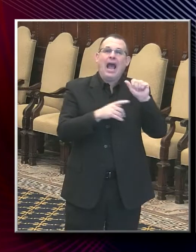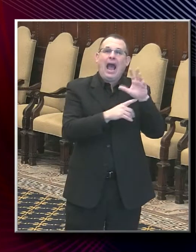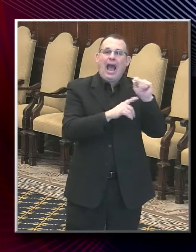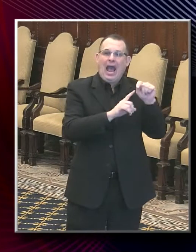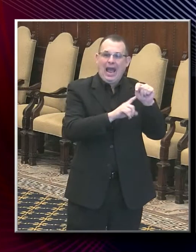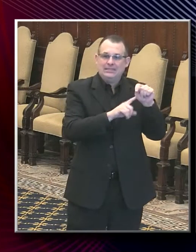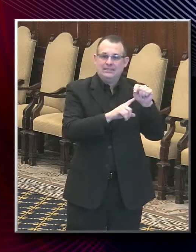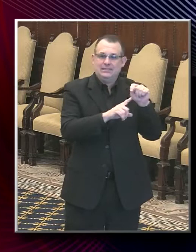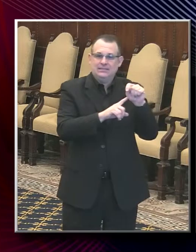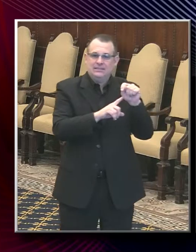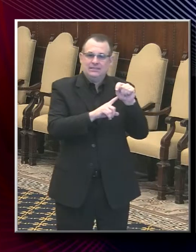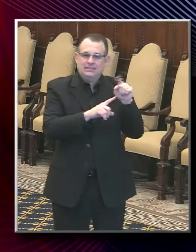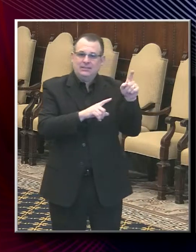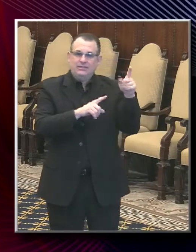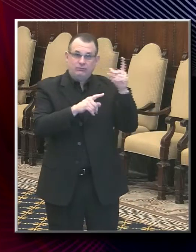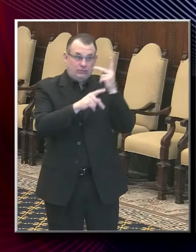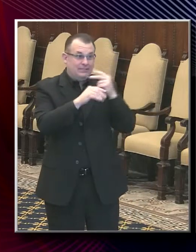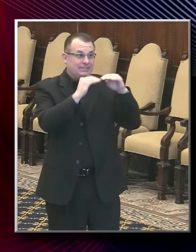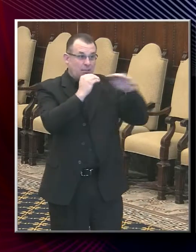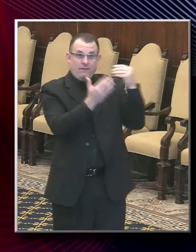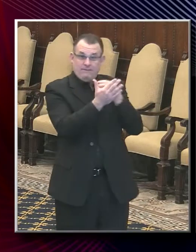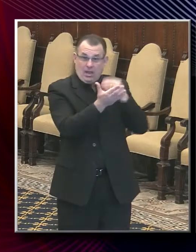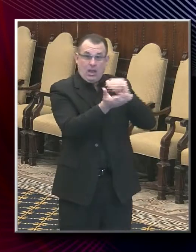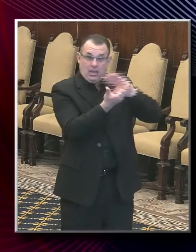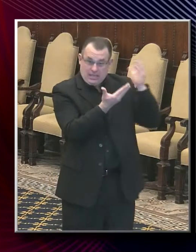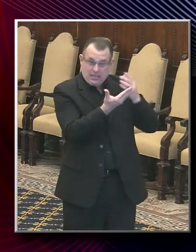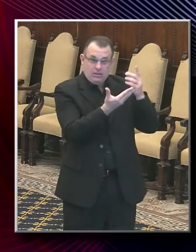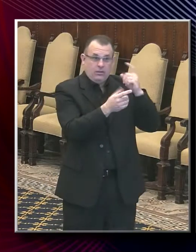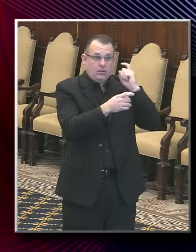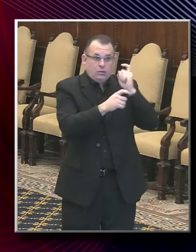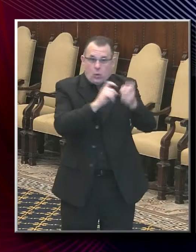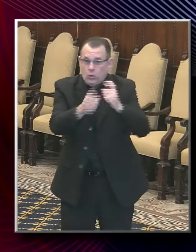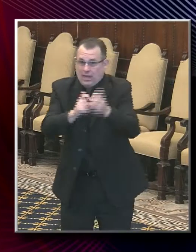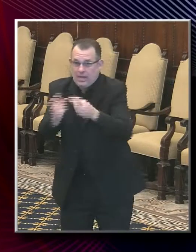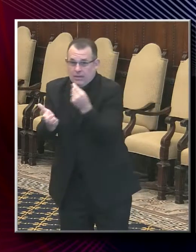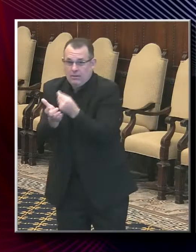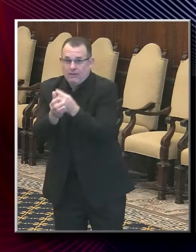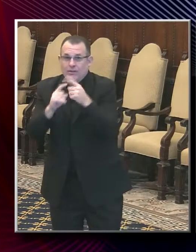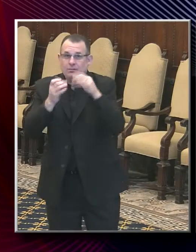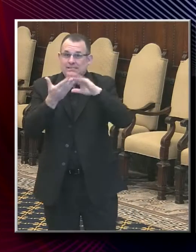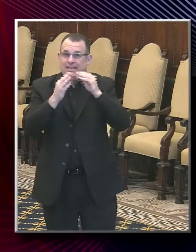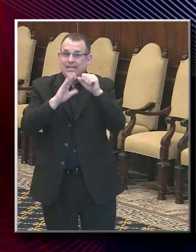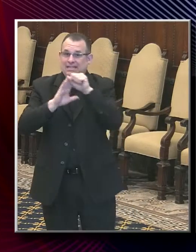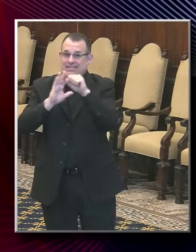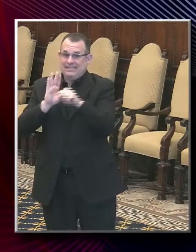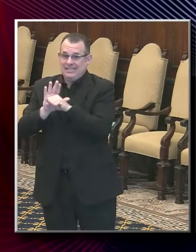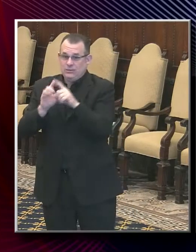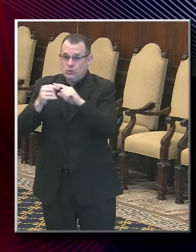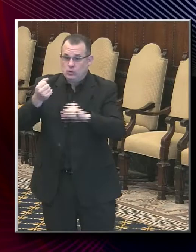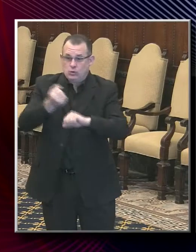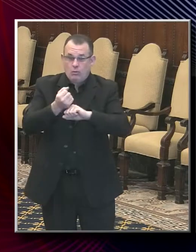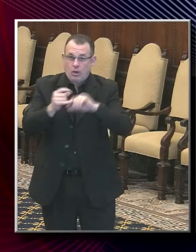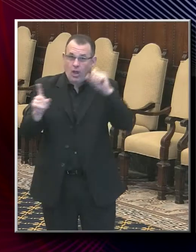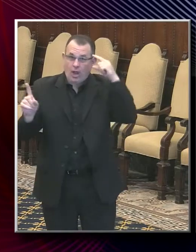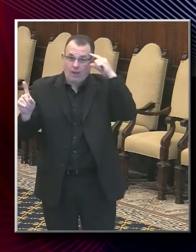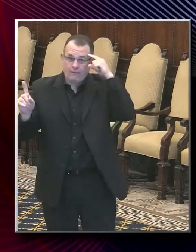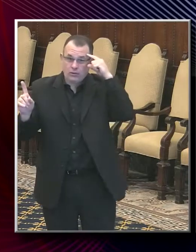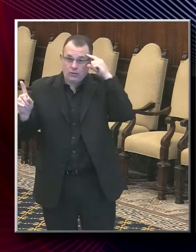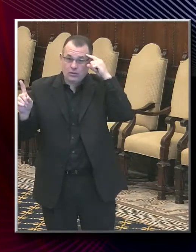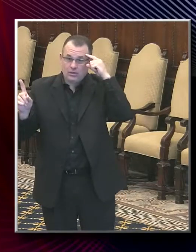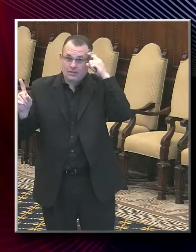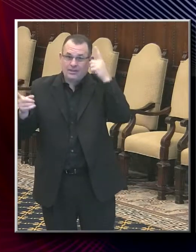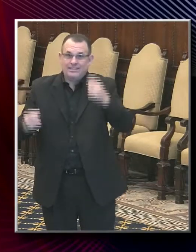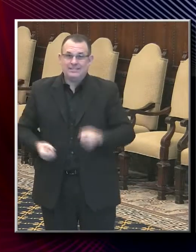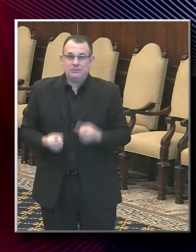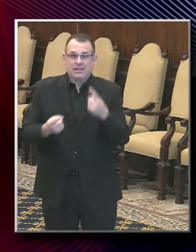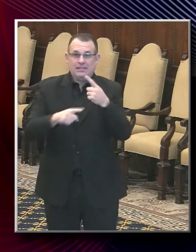Government Stabilization Fund provides direct funding to states and cities to support these governments with expenditures related to the